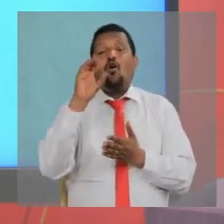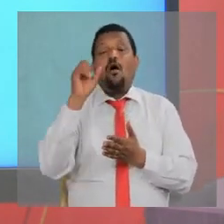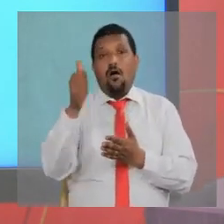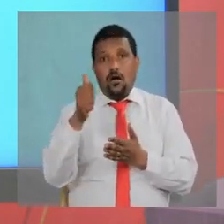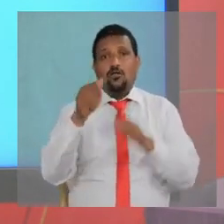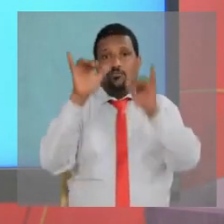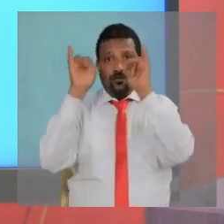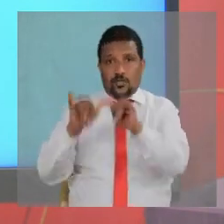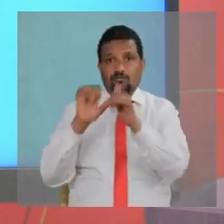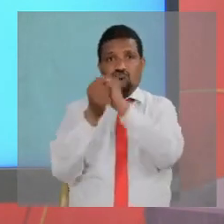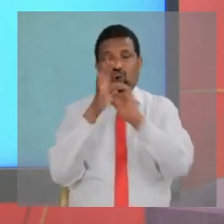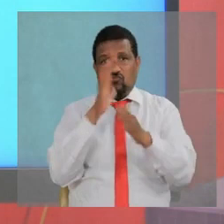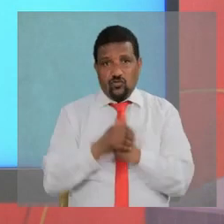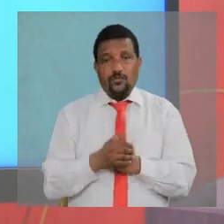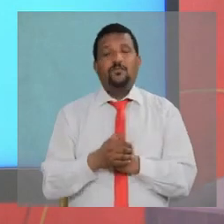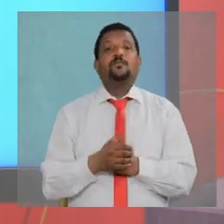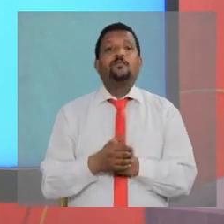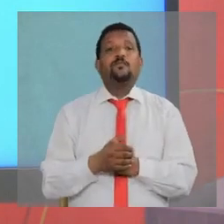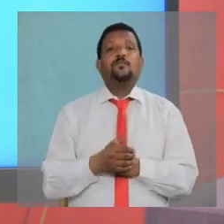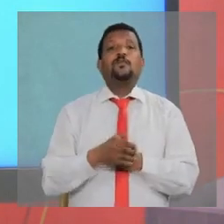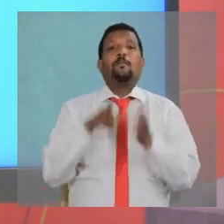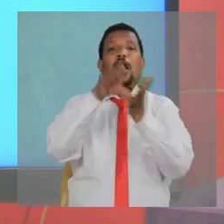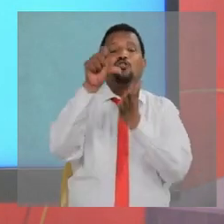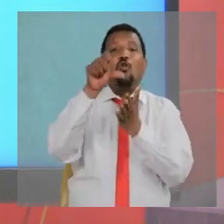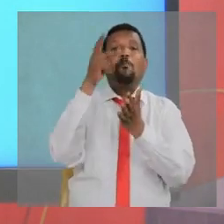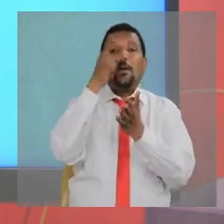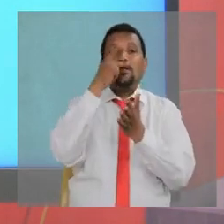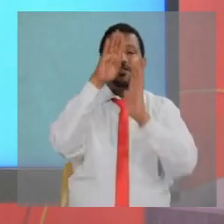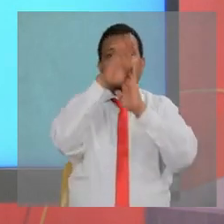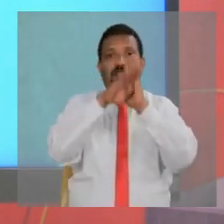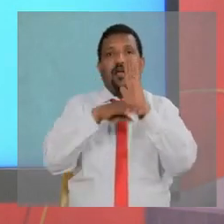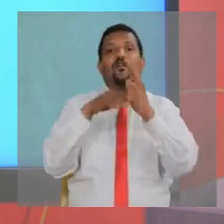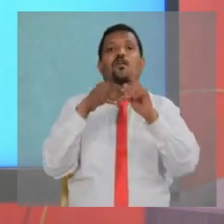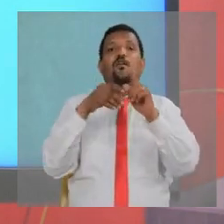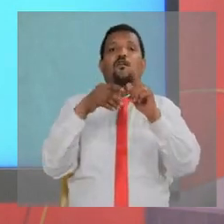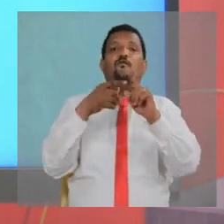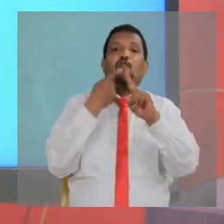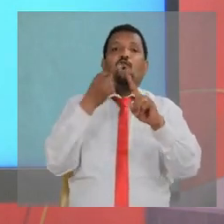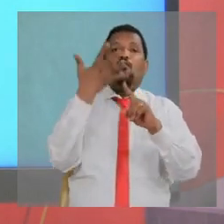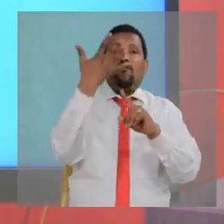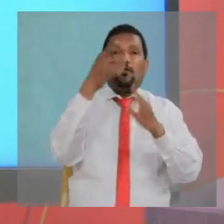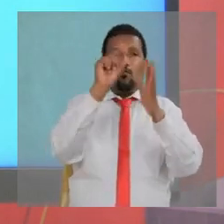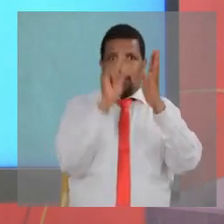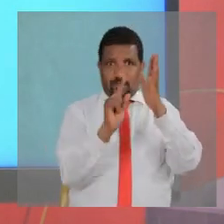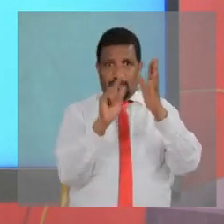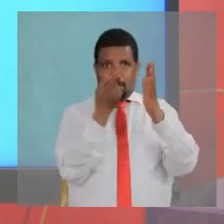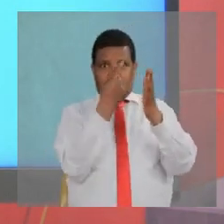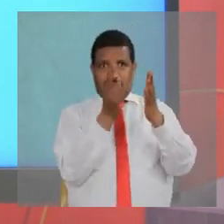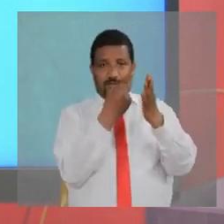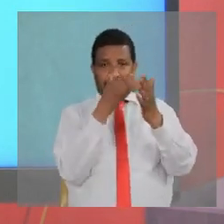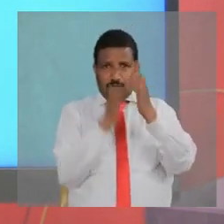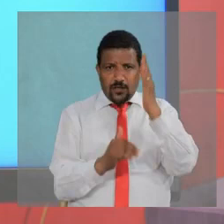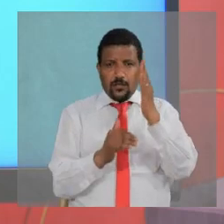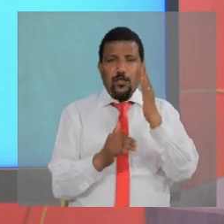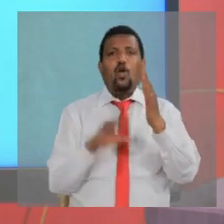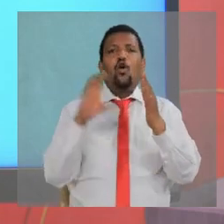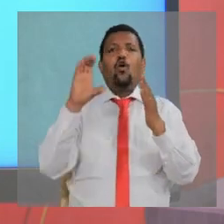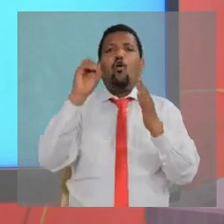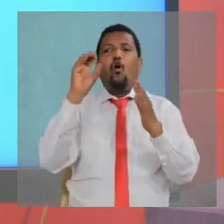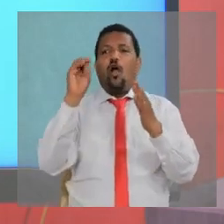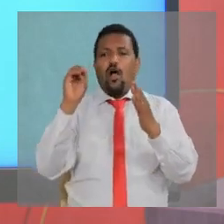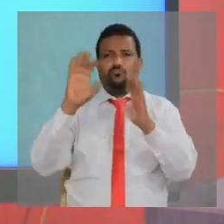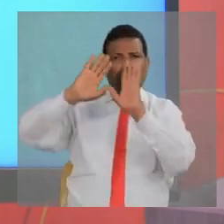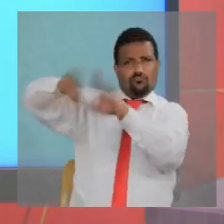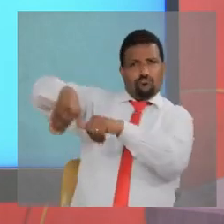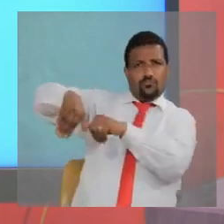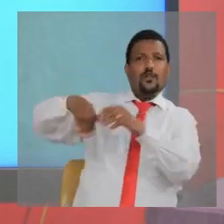Coca remains unchanged and the price of Pepsi declined from 5 birr to 1, then consumers of Coca will shift their consumption